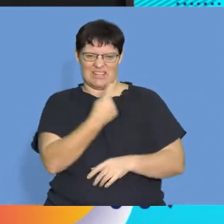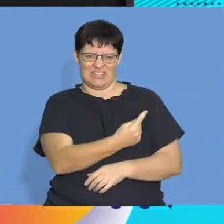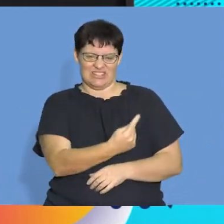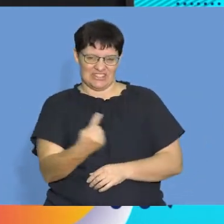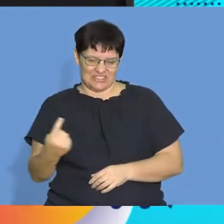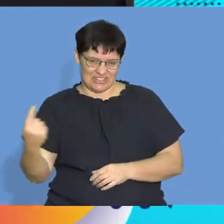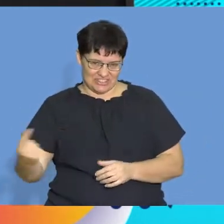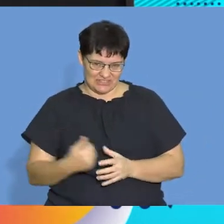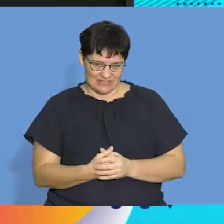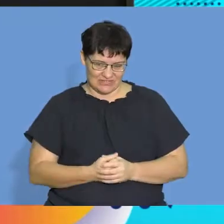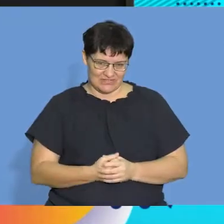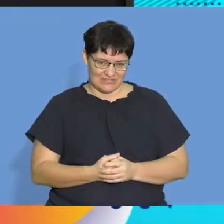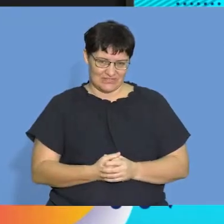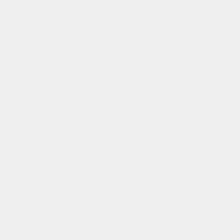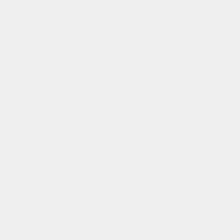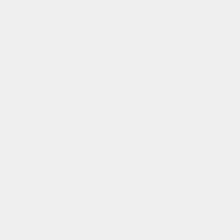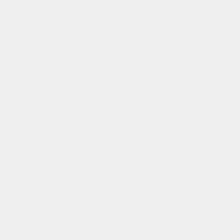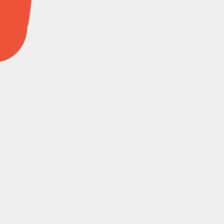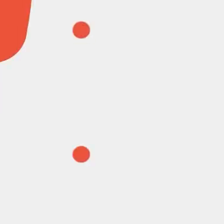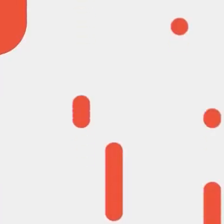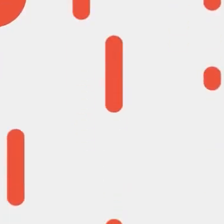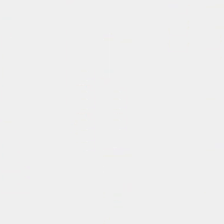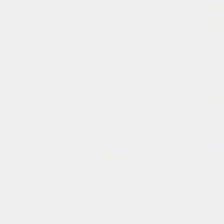so far.